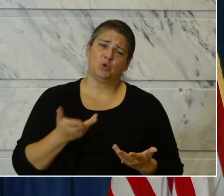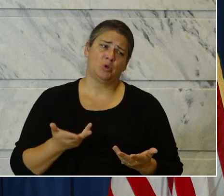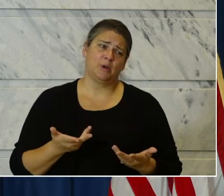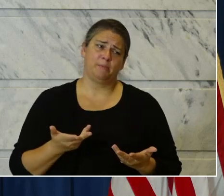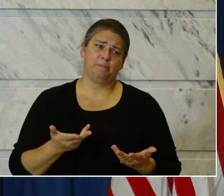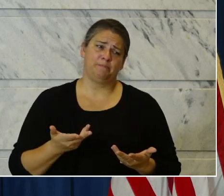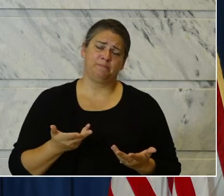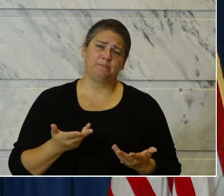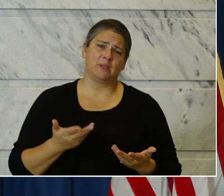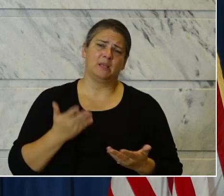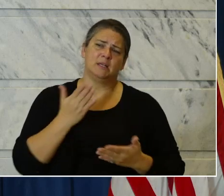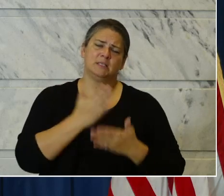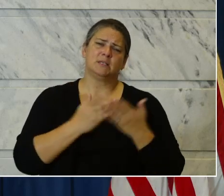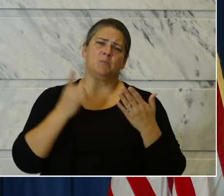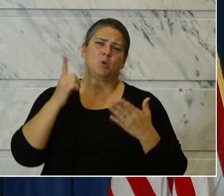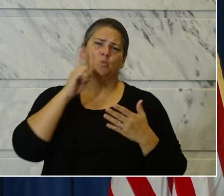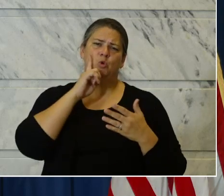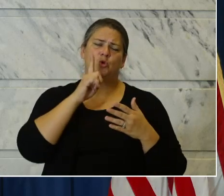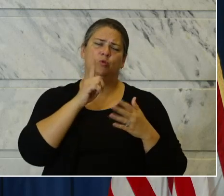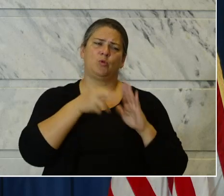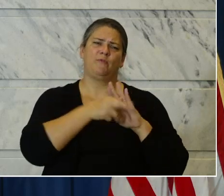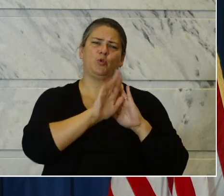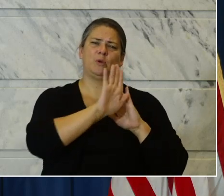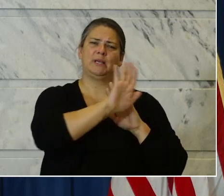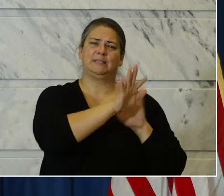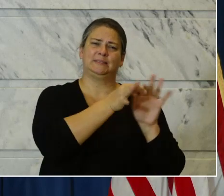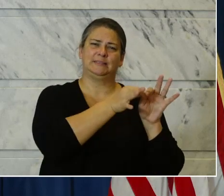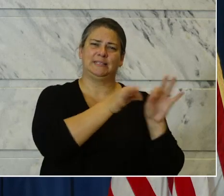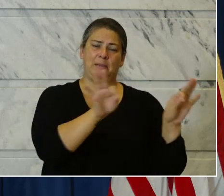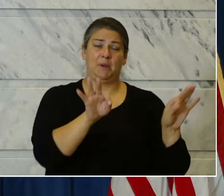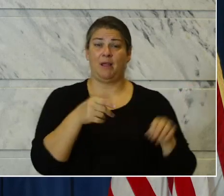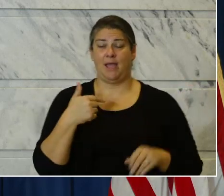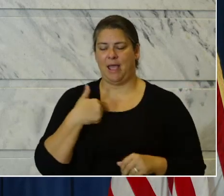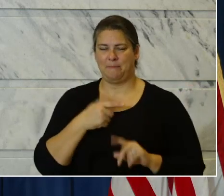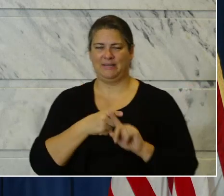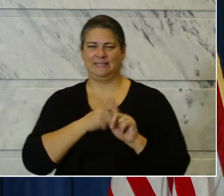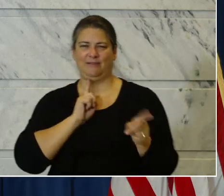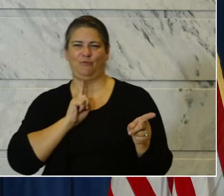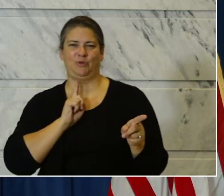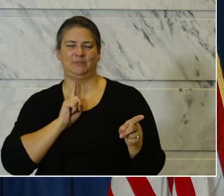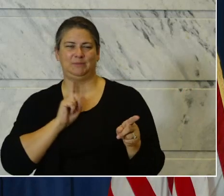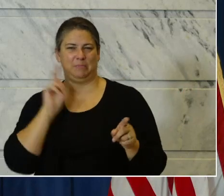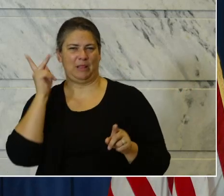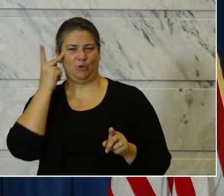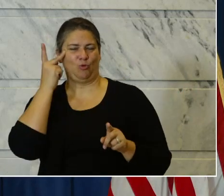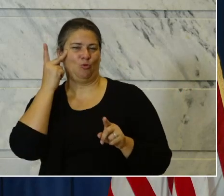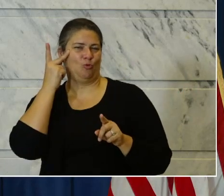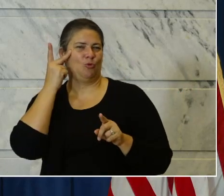view that statement politically because I'm of a different party than the president. But throughout this,